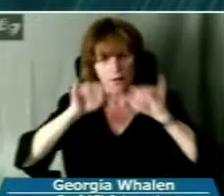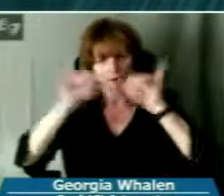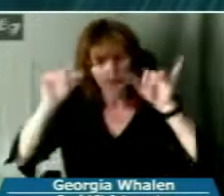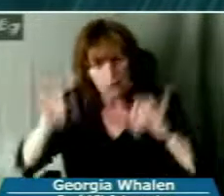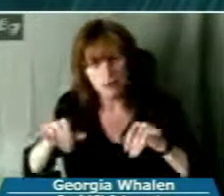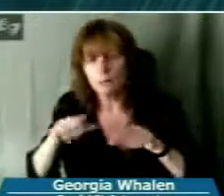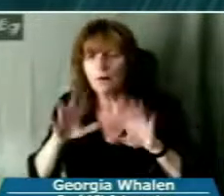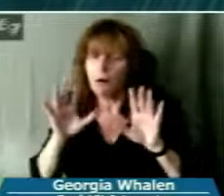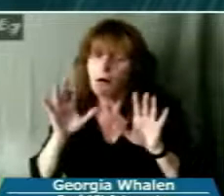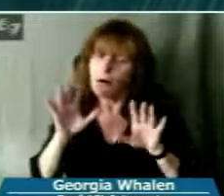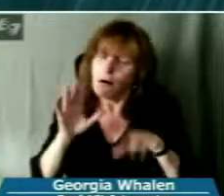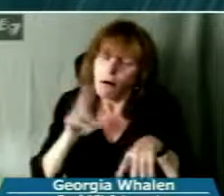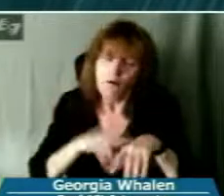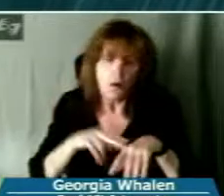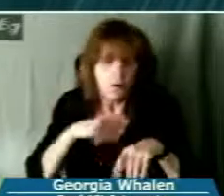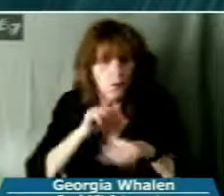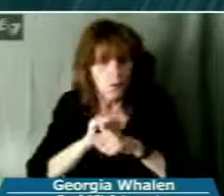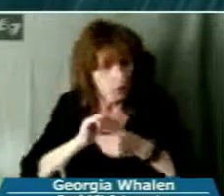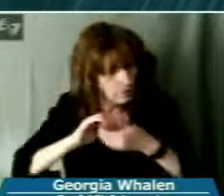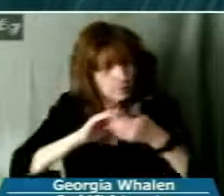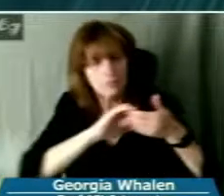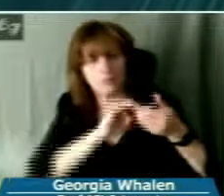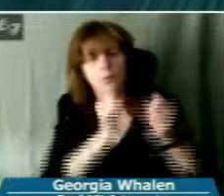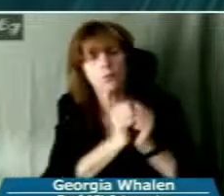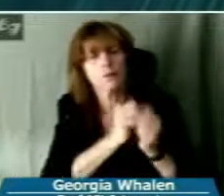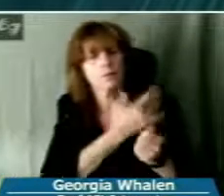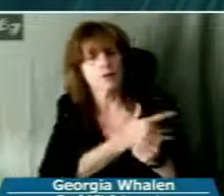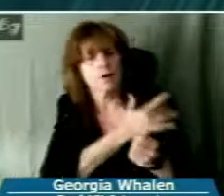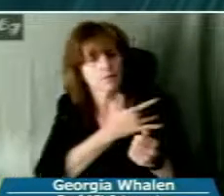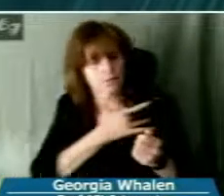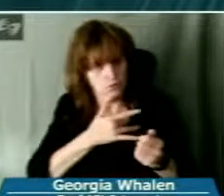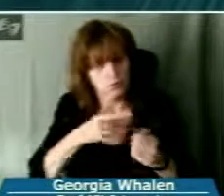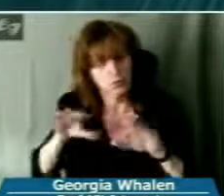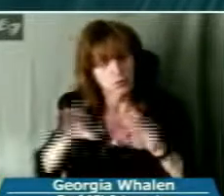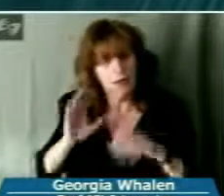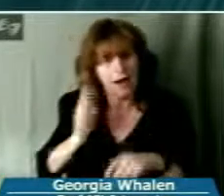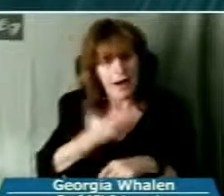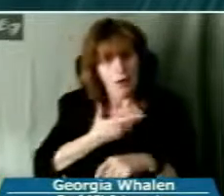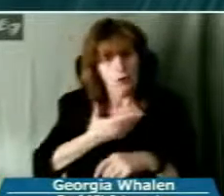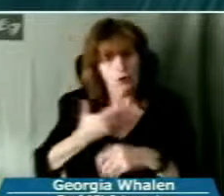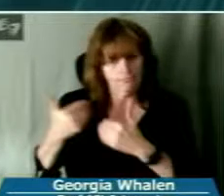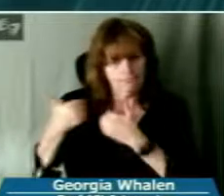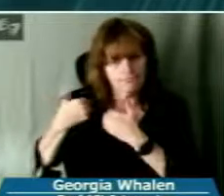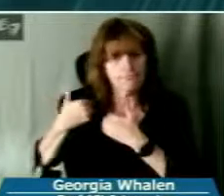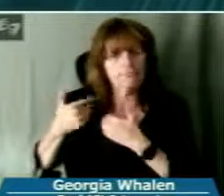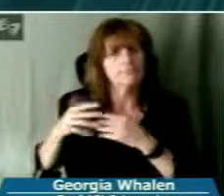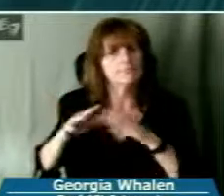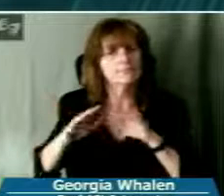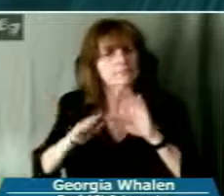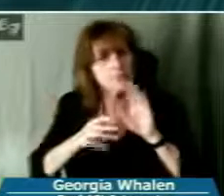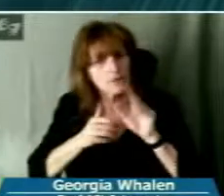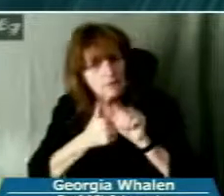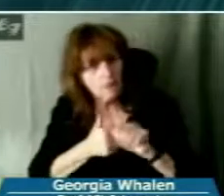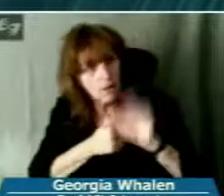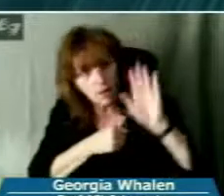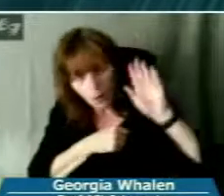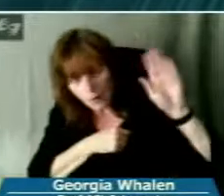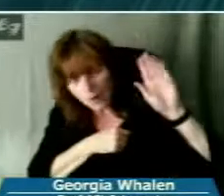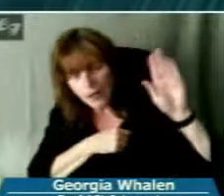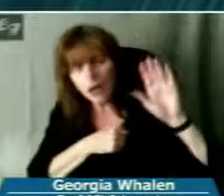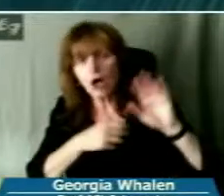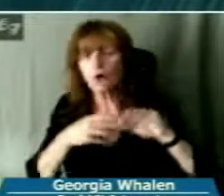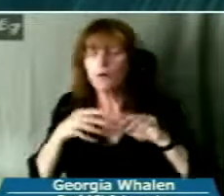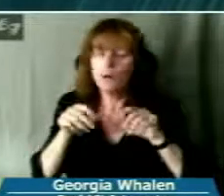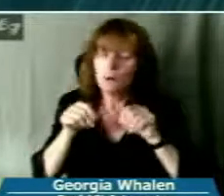our part and continue to do whatever we can to try to help them understand the situation on the